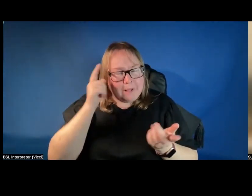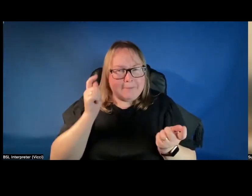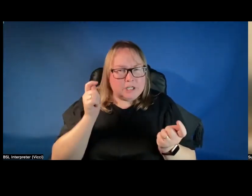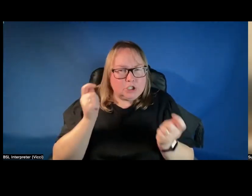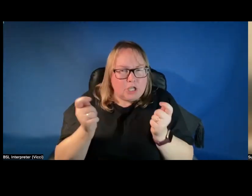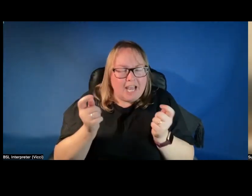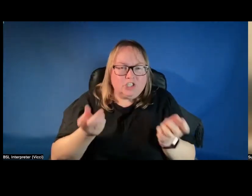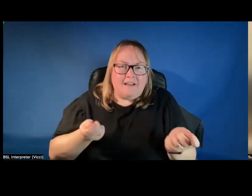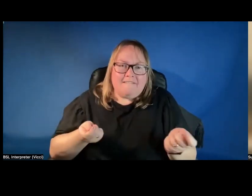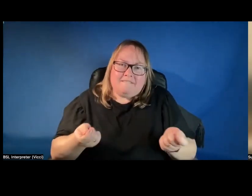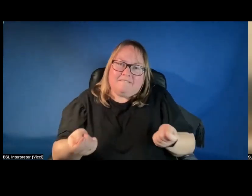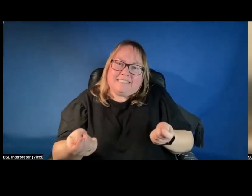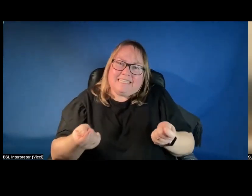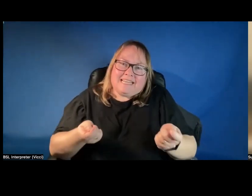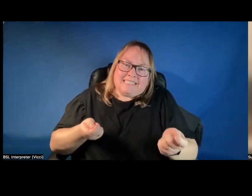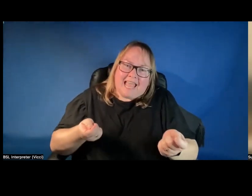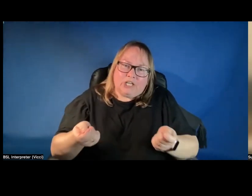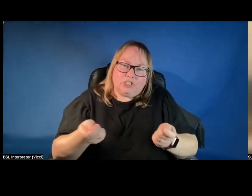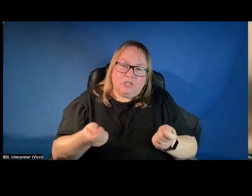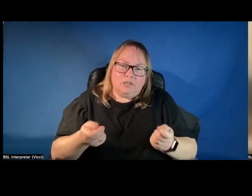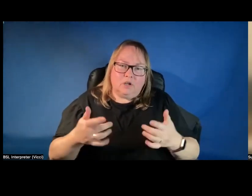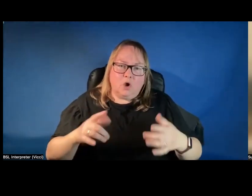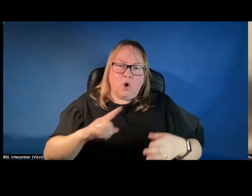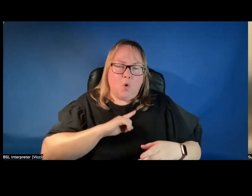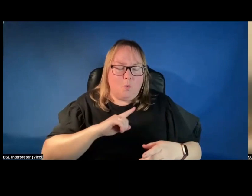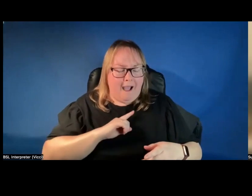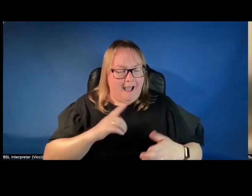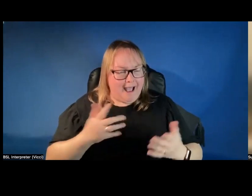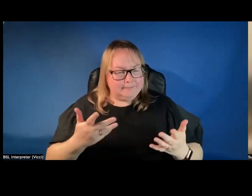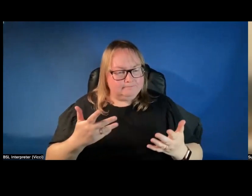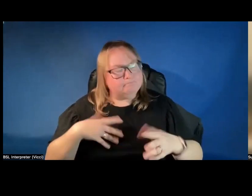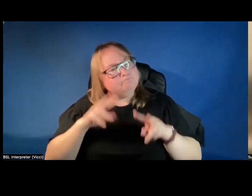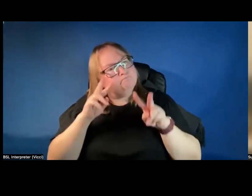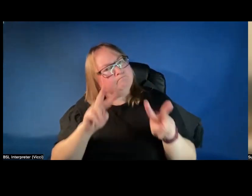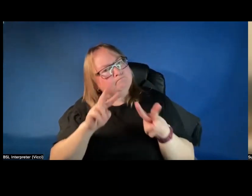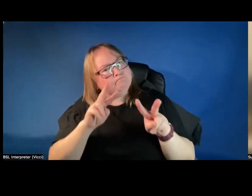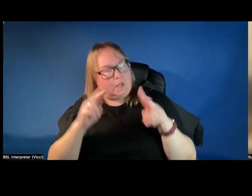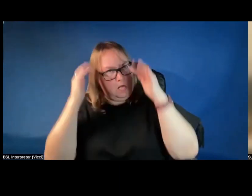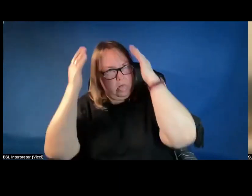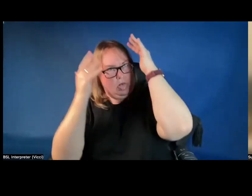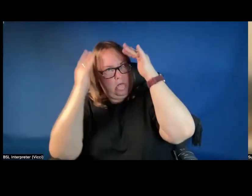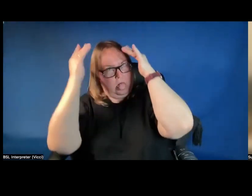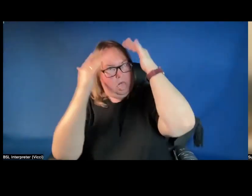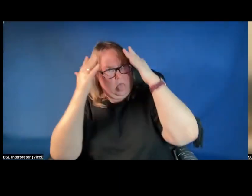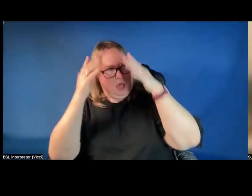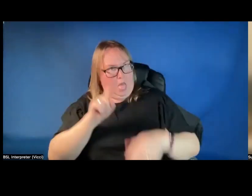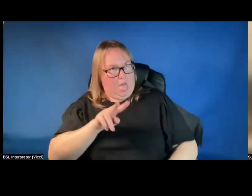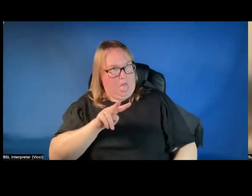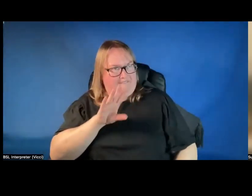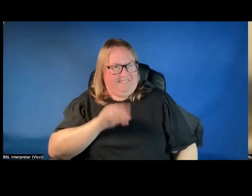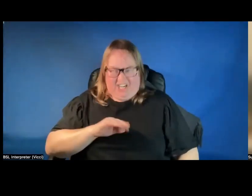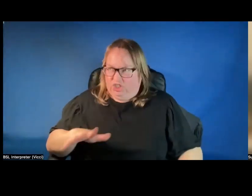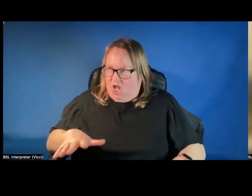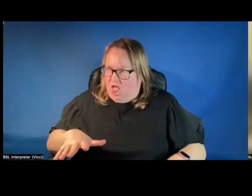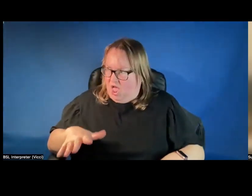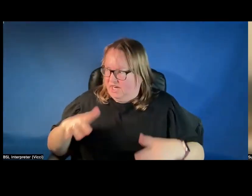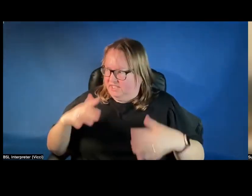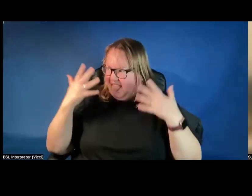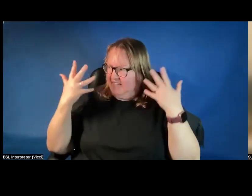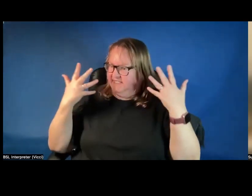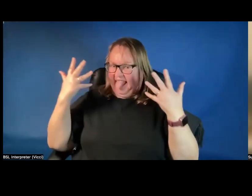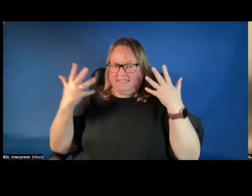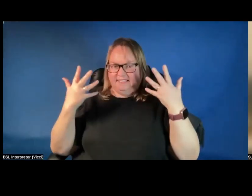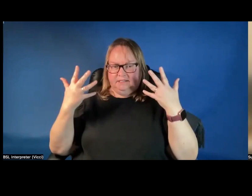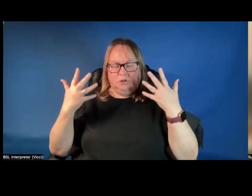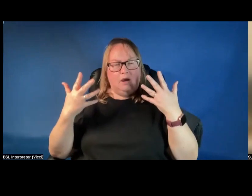don't know, I think we all kind of need to be held more in these spaces, and I definitely feel like it's benefiting